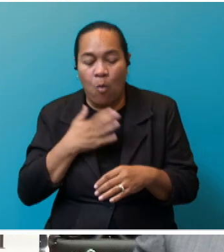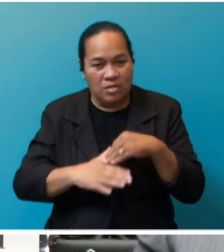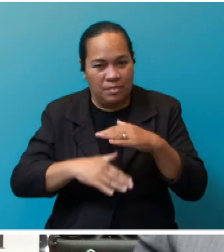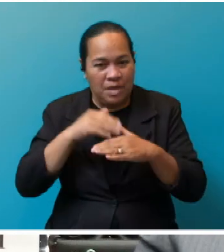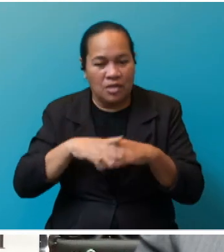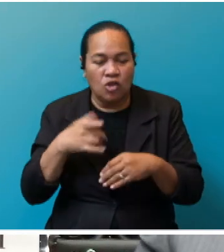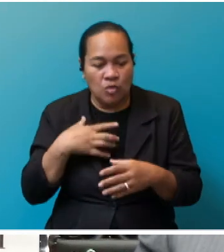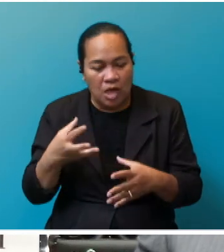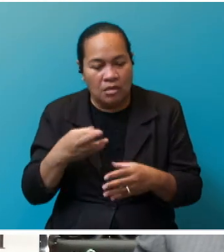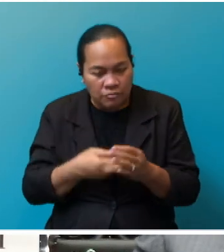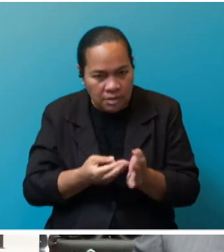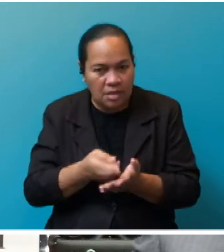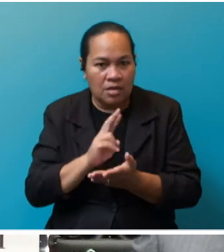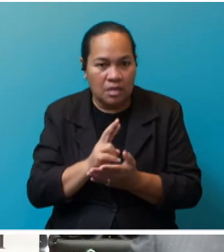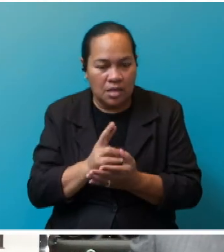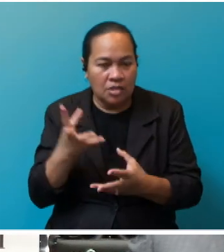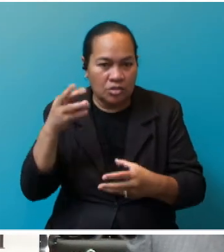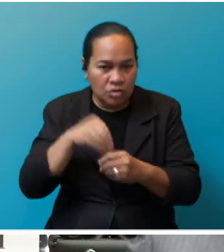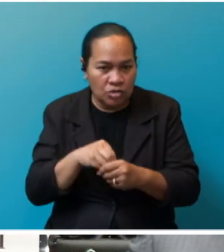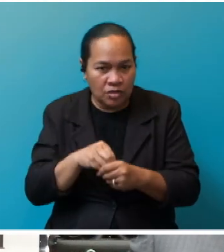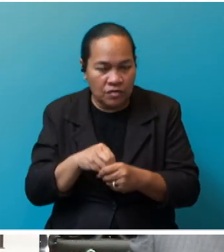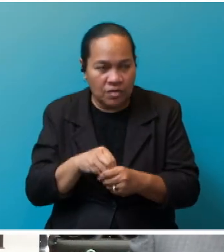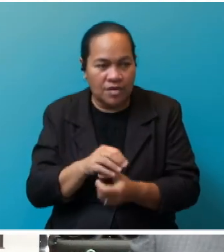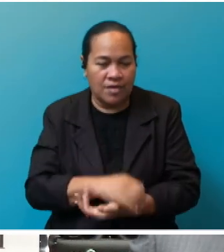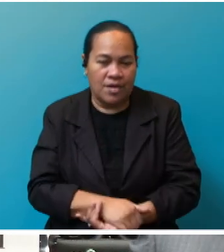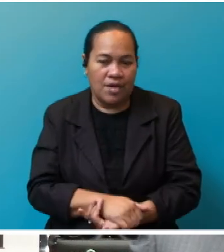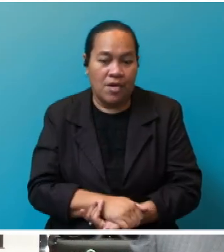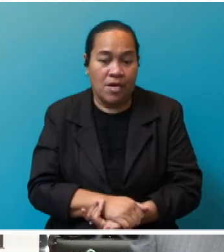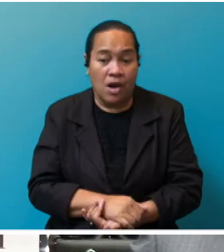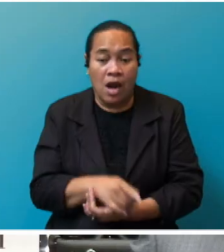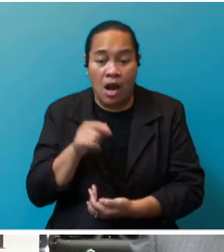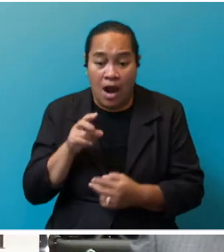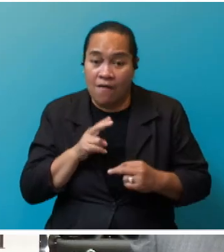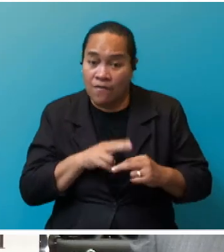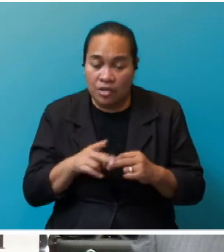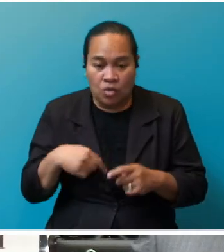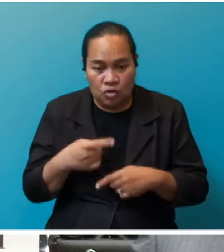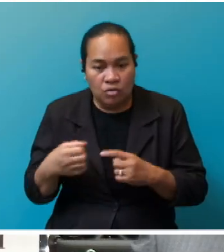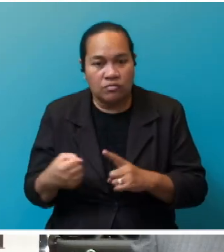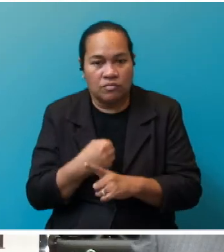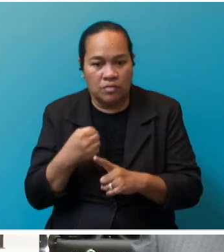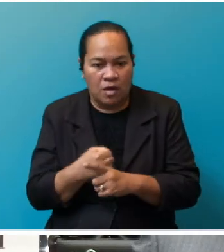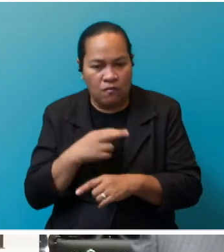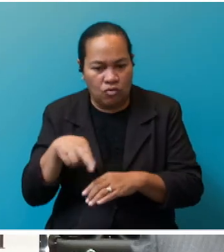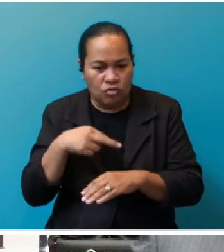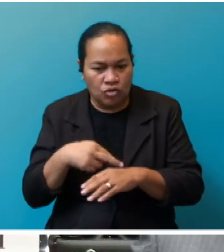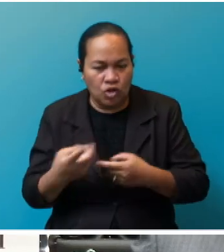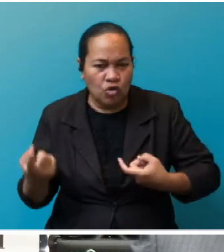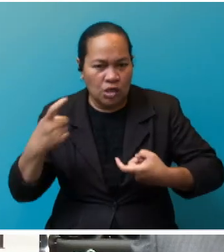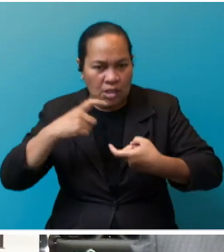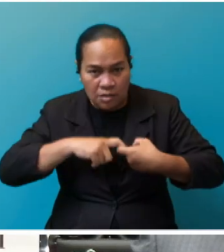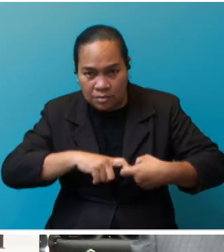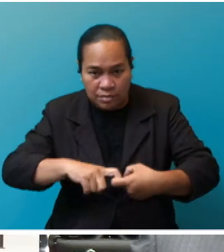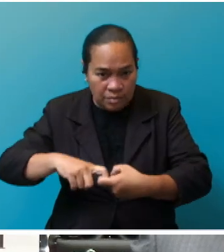and resilient. Under the coalition government, Fiji continues to advocate for regional unity and shared prosperity.